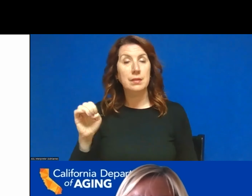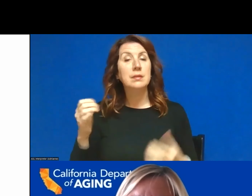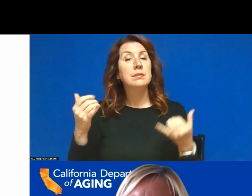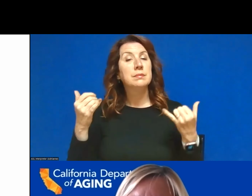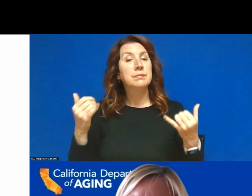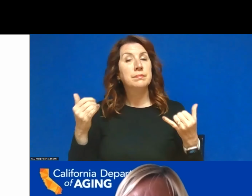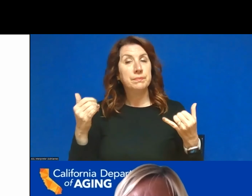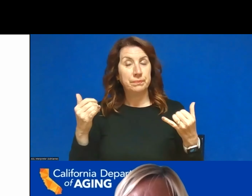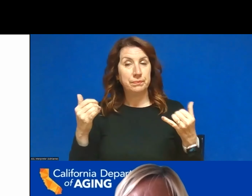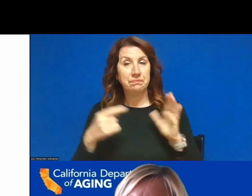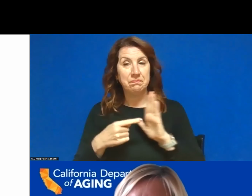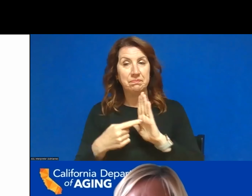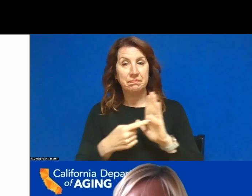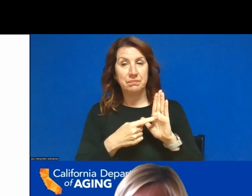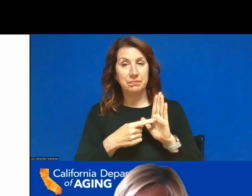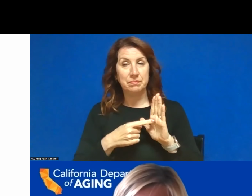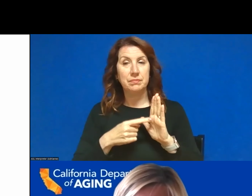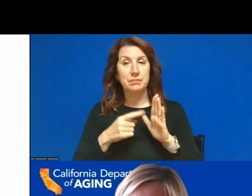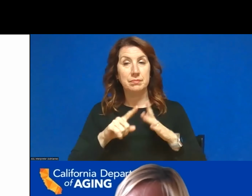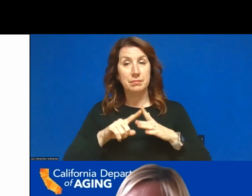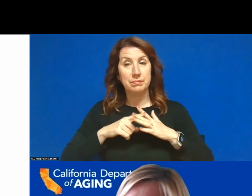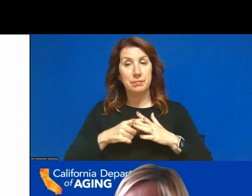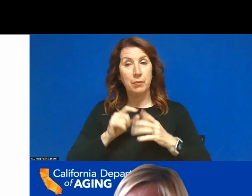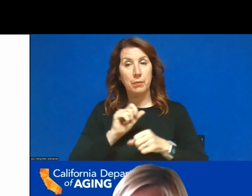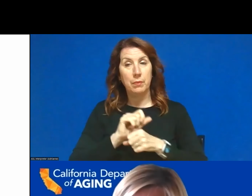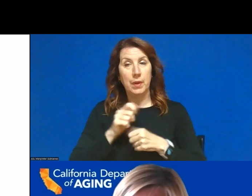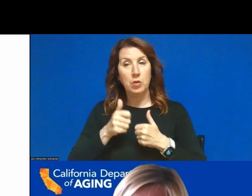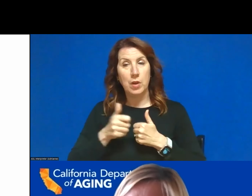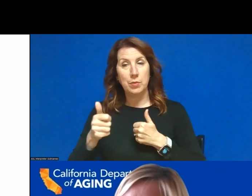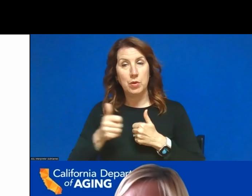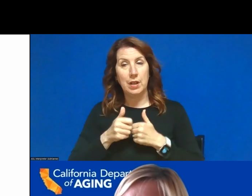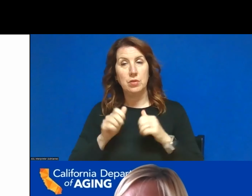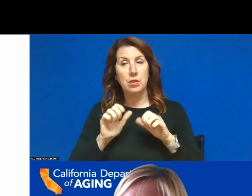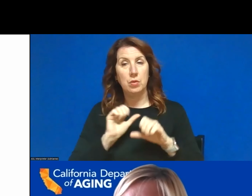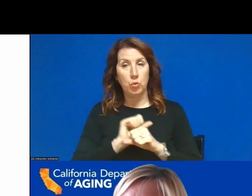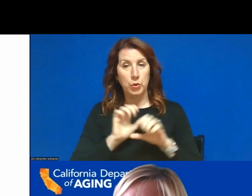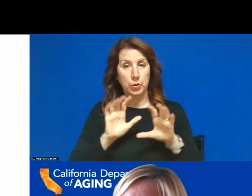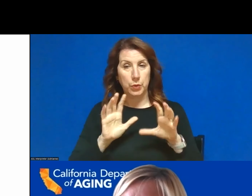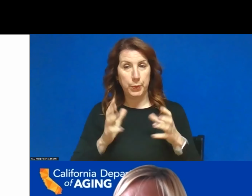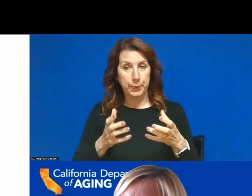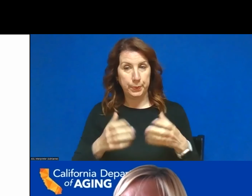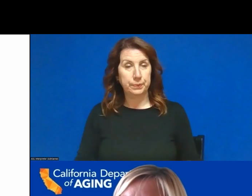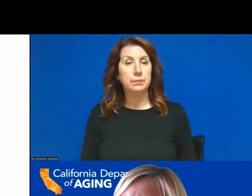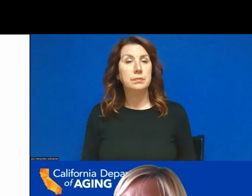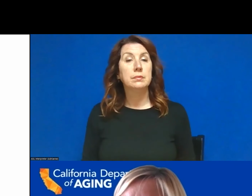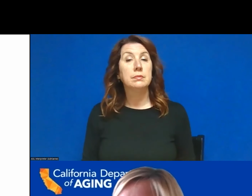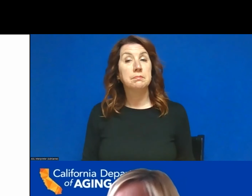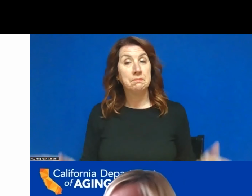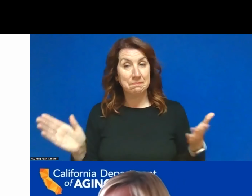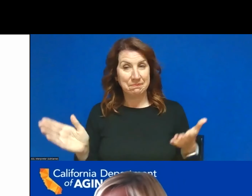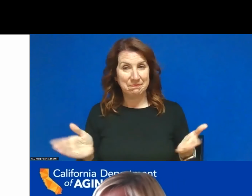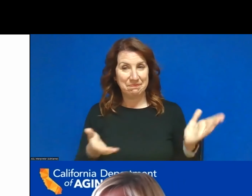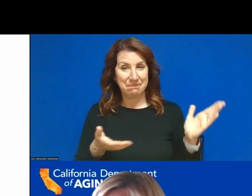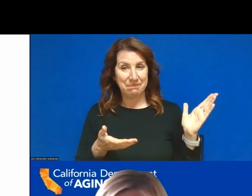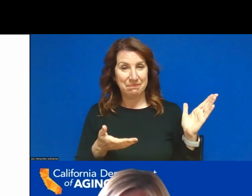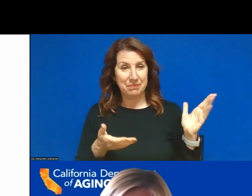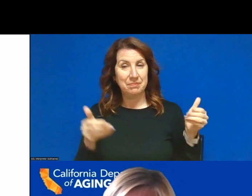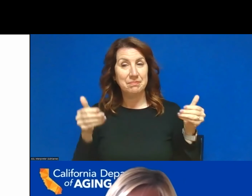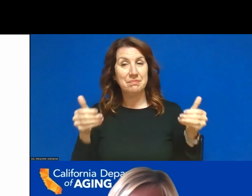preliminary work of the transportation work group. And we invite you to present